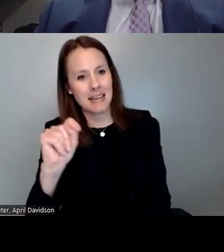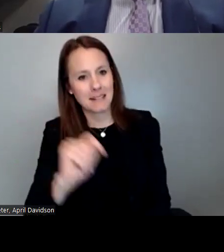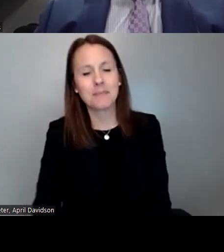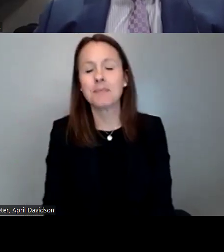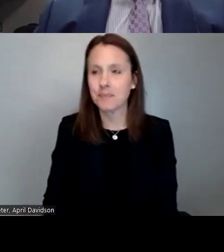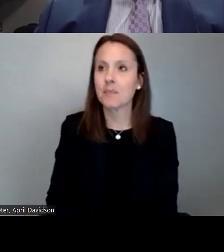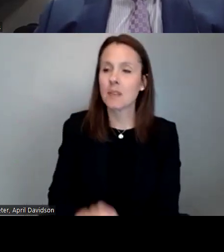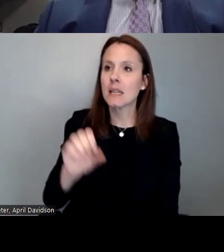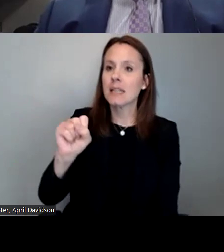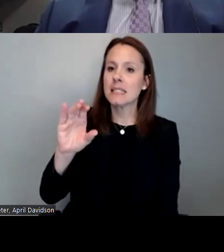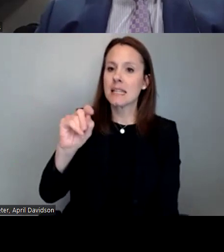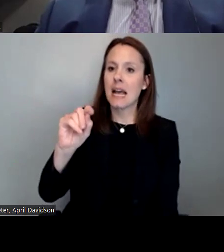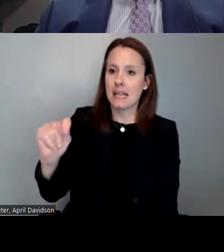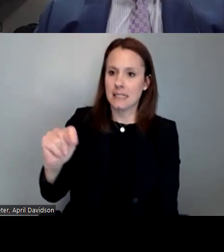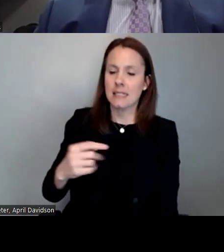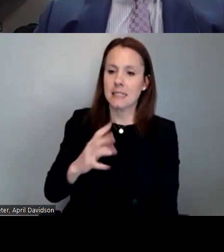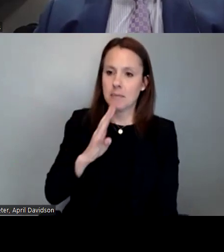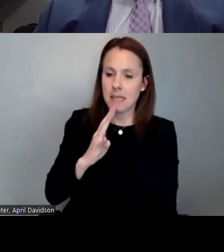This is Scott speaking. And